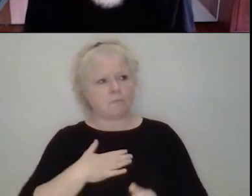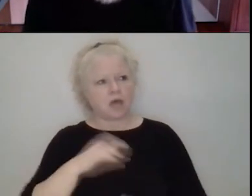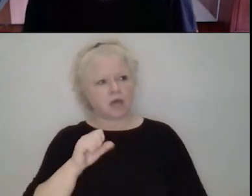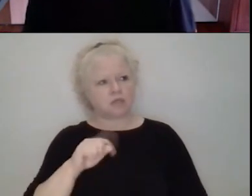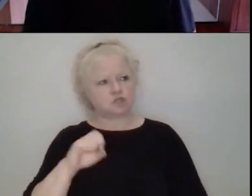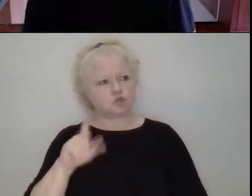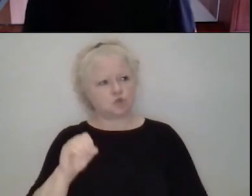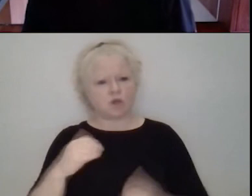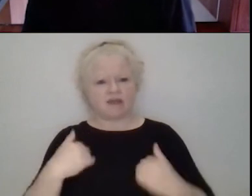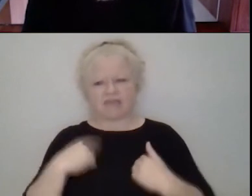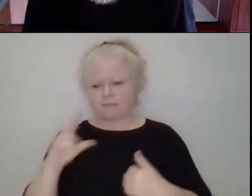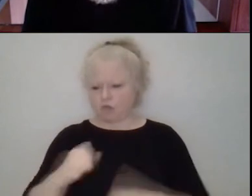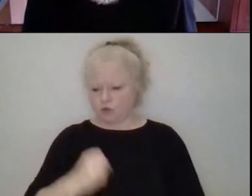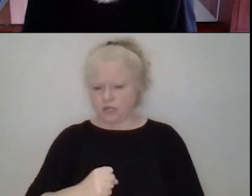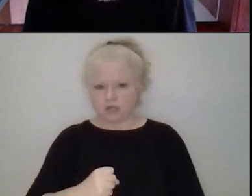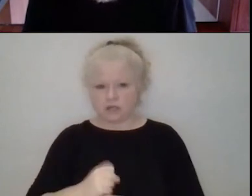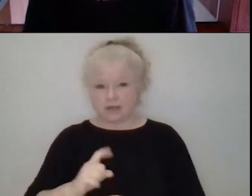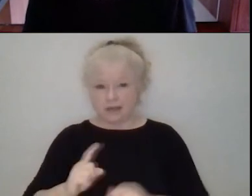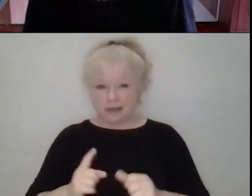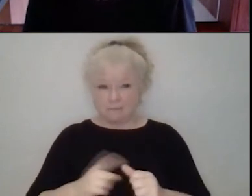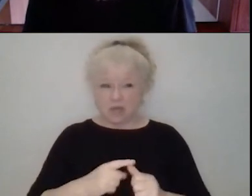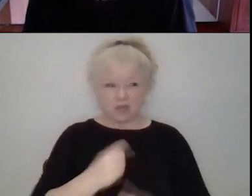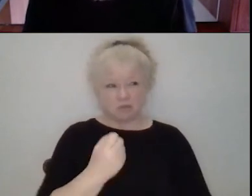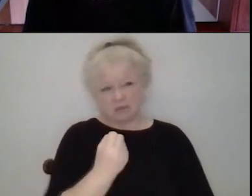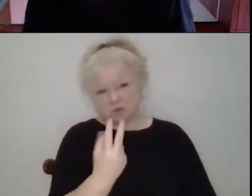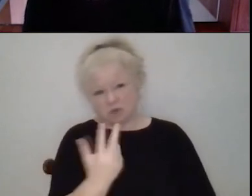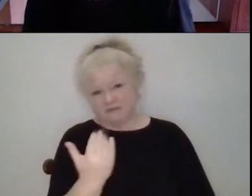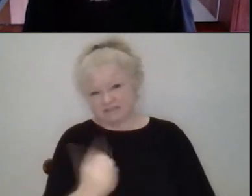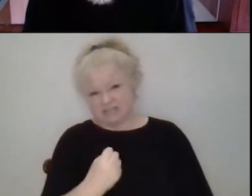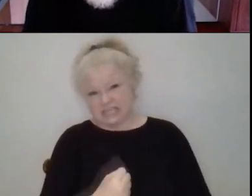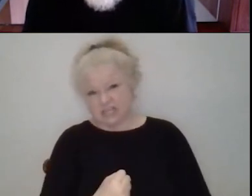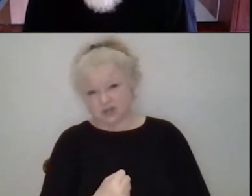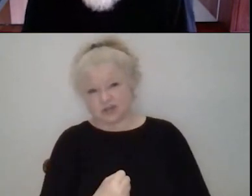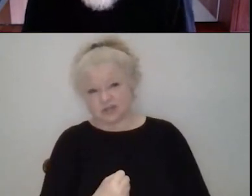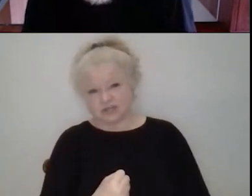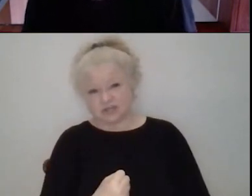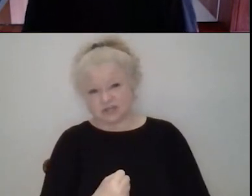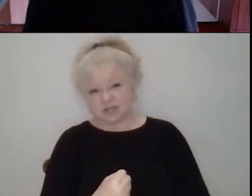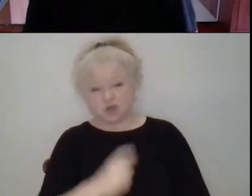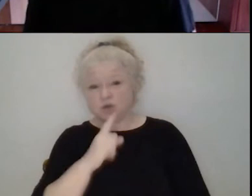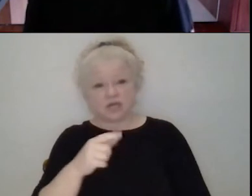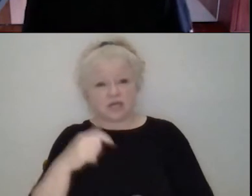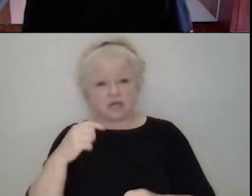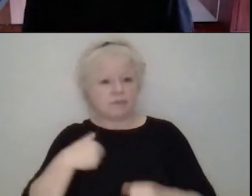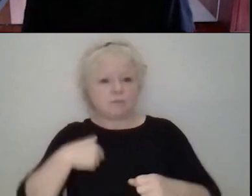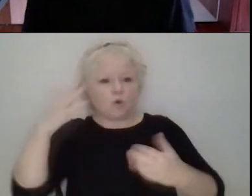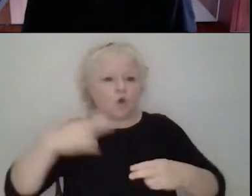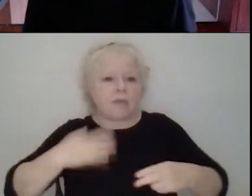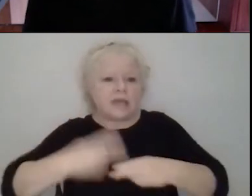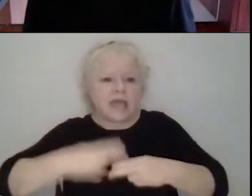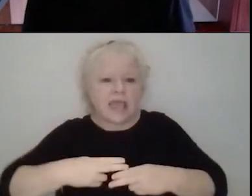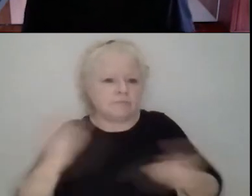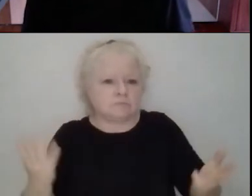30 years now, but I can tell you the first 12 or 15 years were almost under the radar. So it's not about